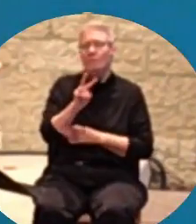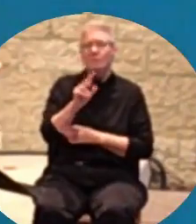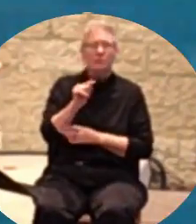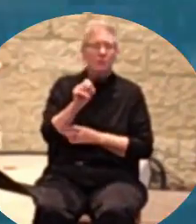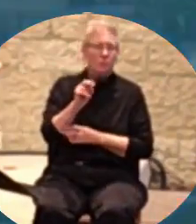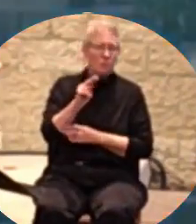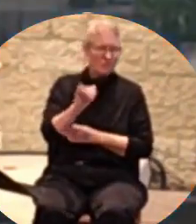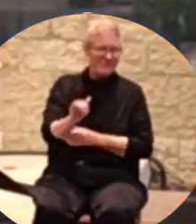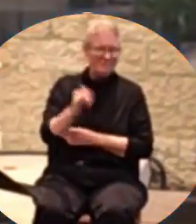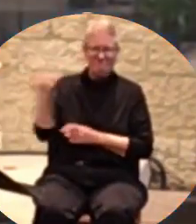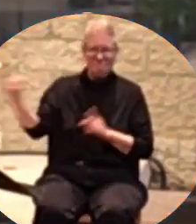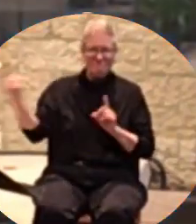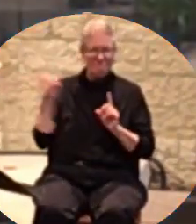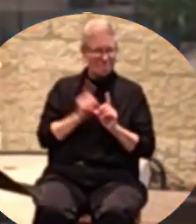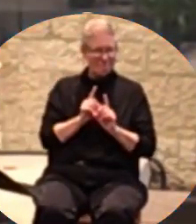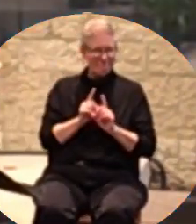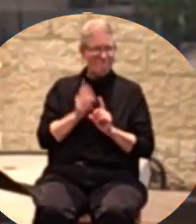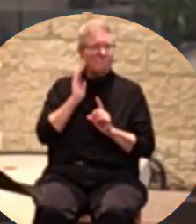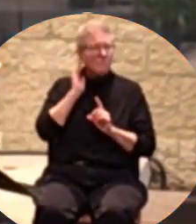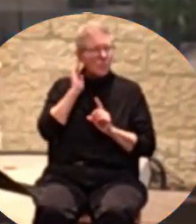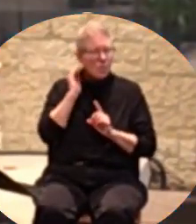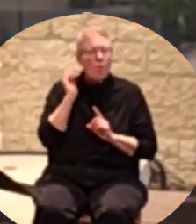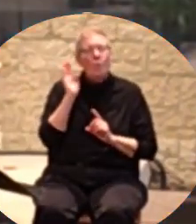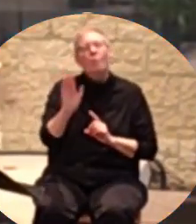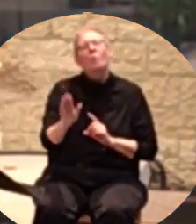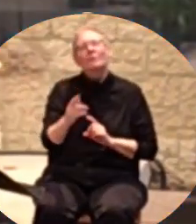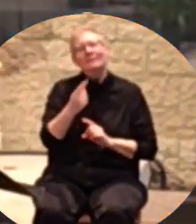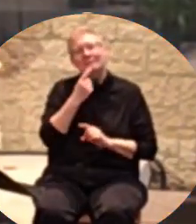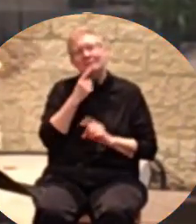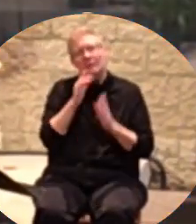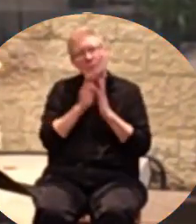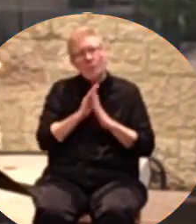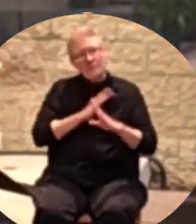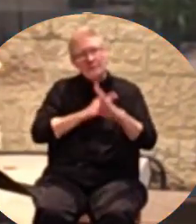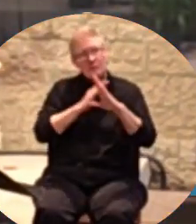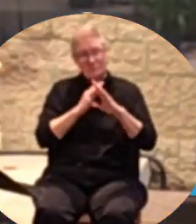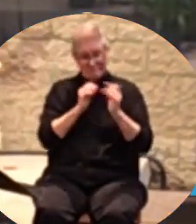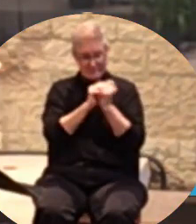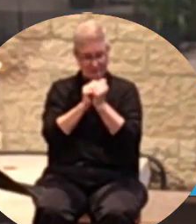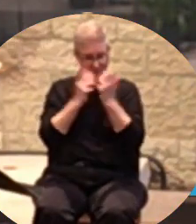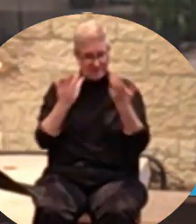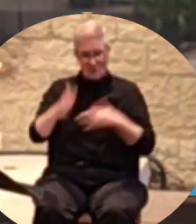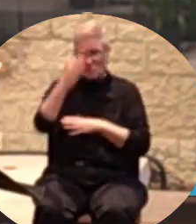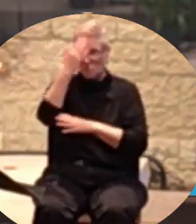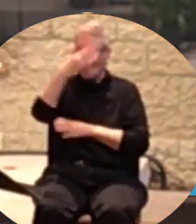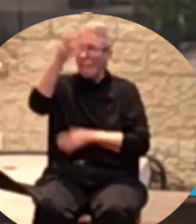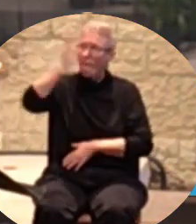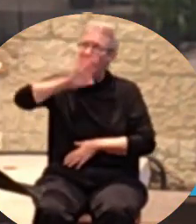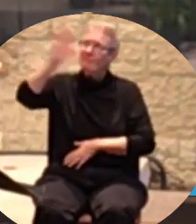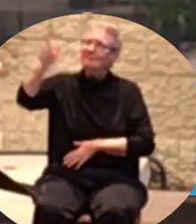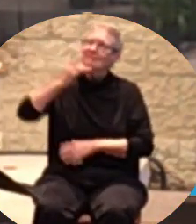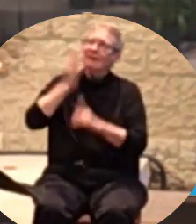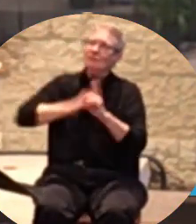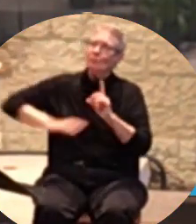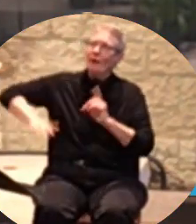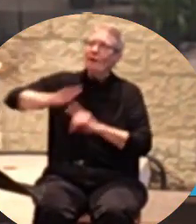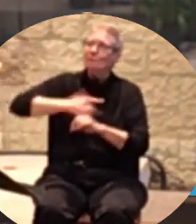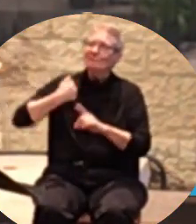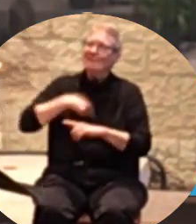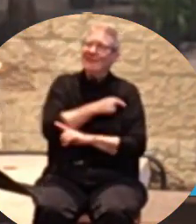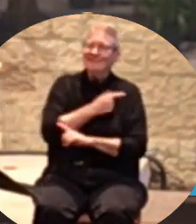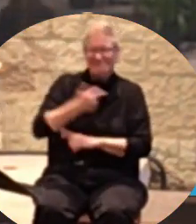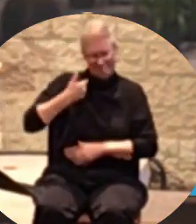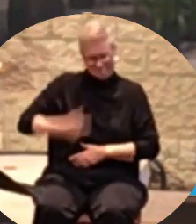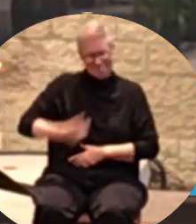have our prayer for protection and then our peace song. So together we know that the light of God surrounds us. I am light.